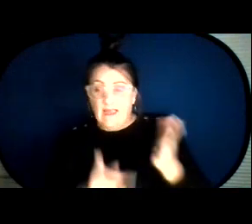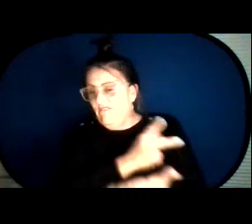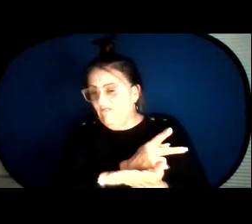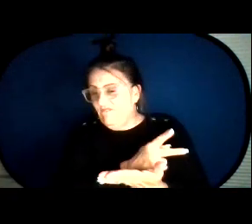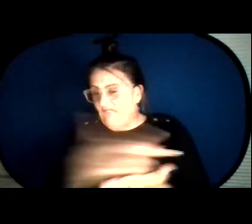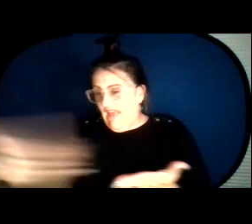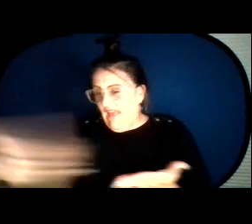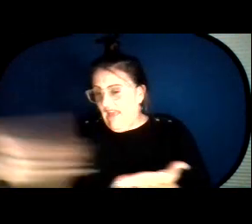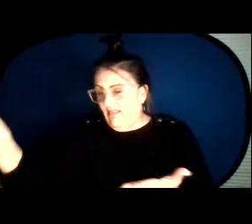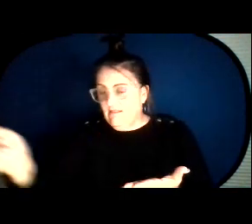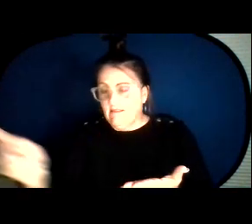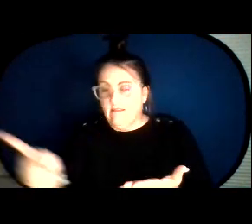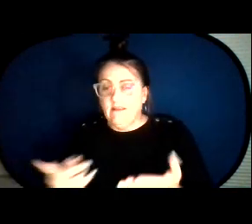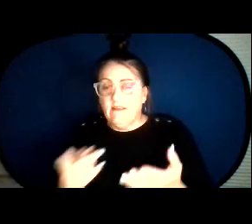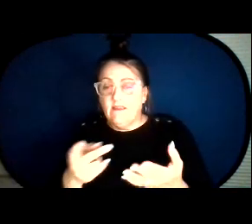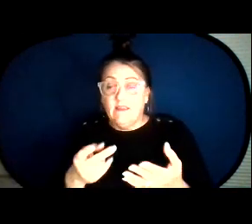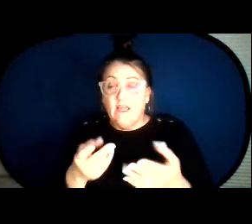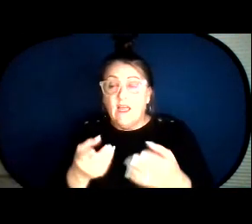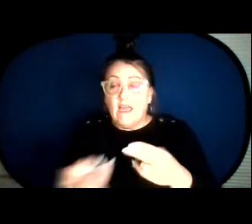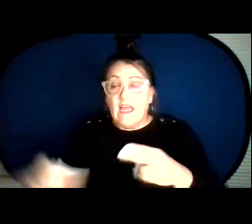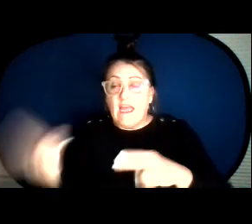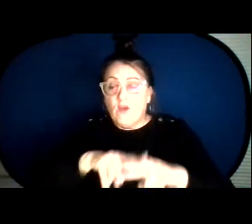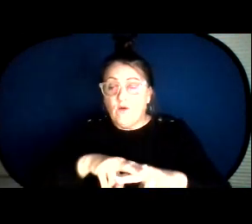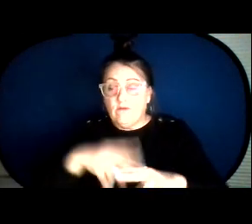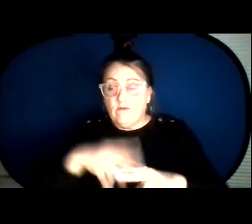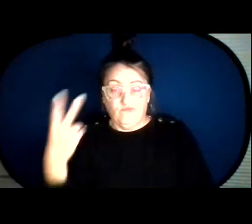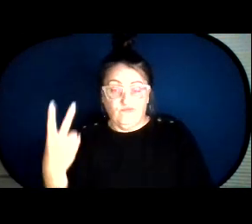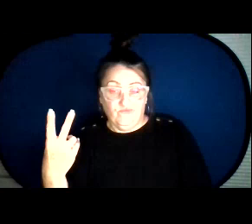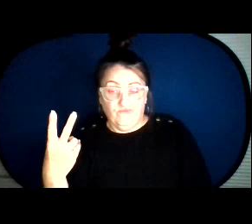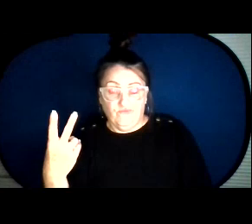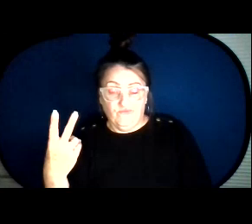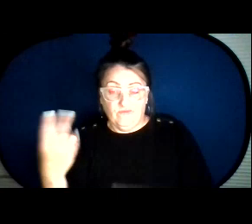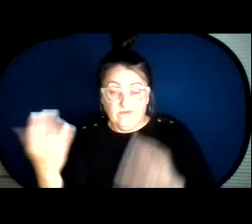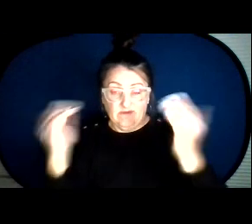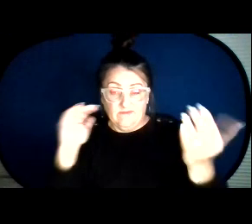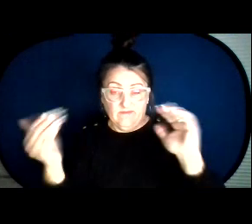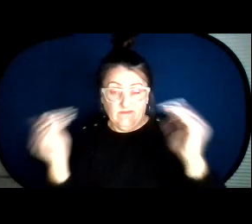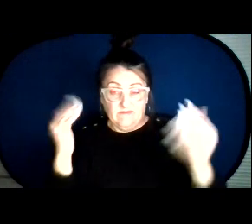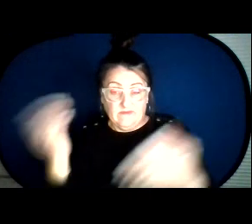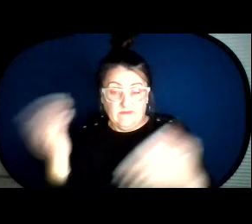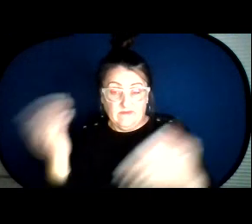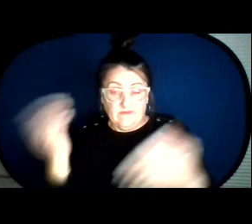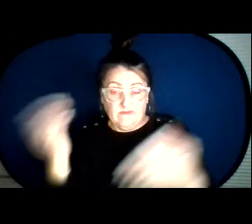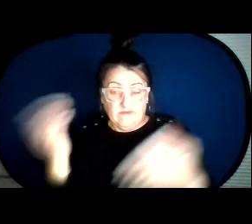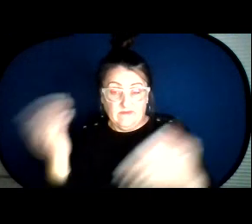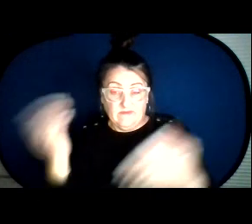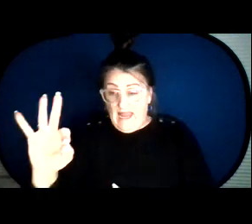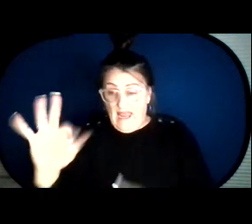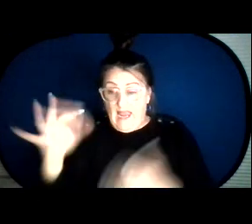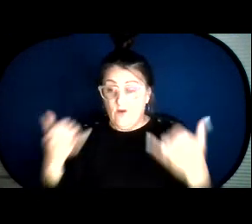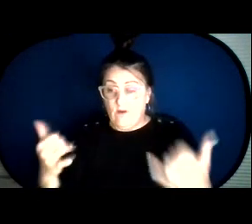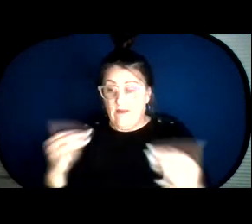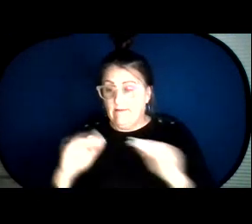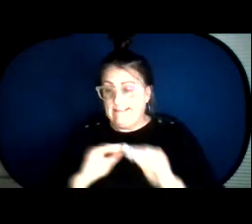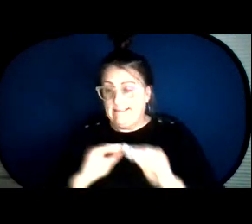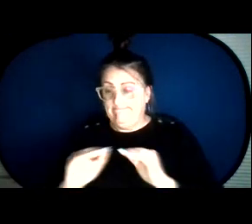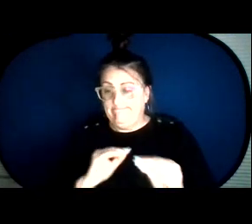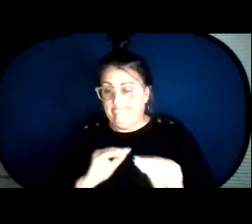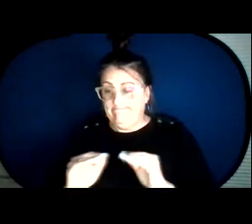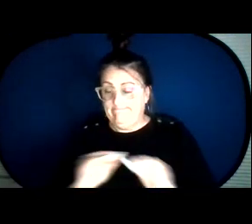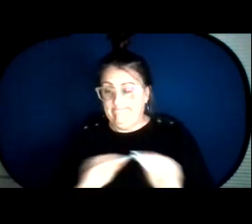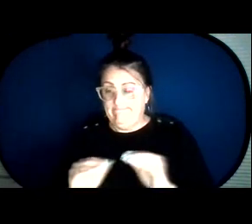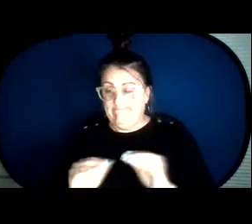increase of 2 from the previous quarter. 9 sites are currently undergoing corrective actions in